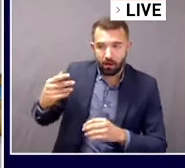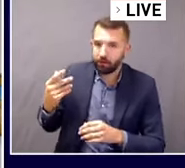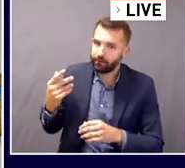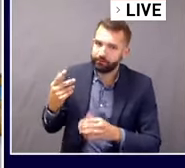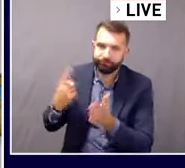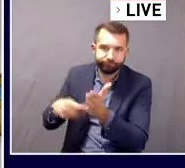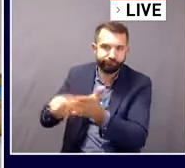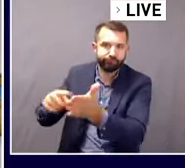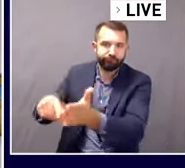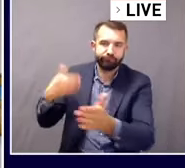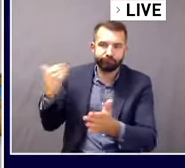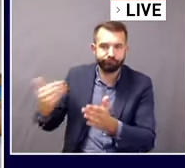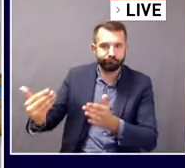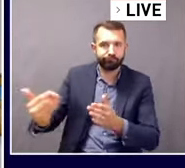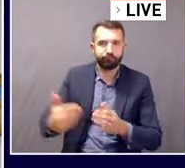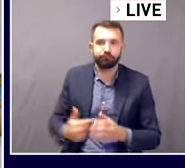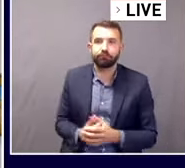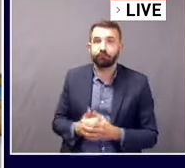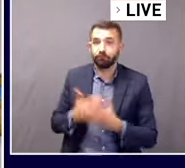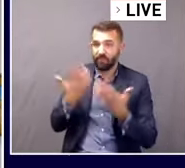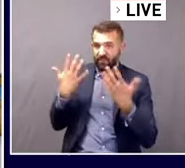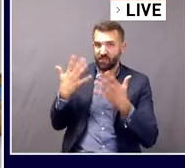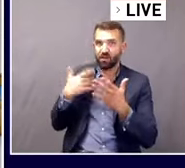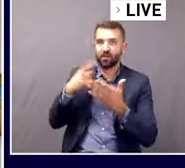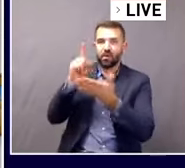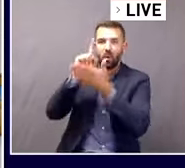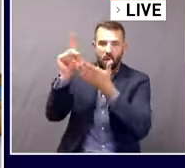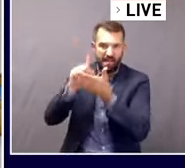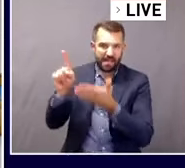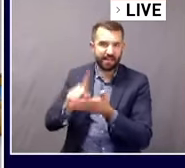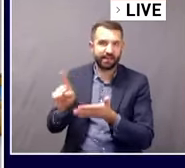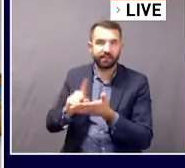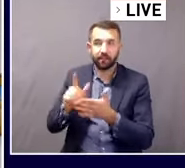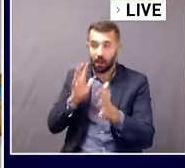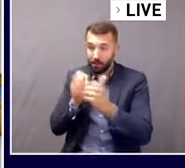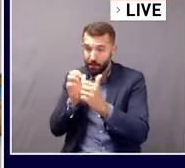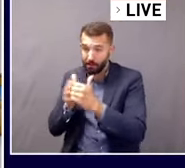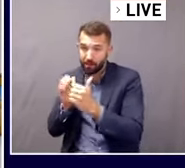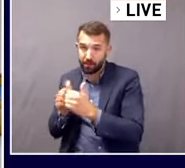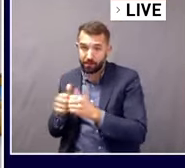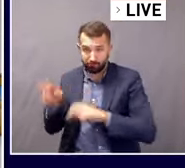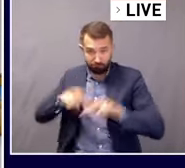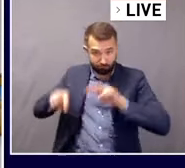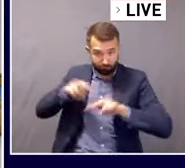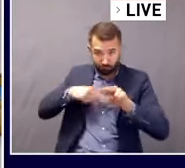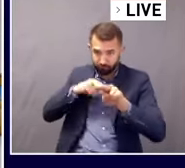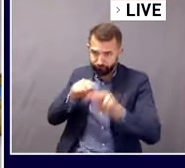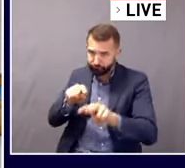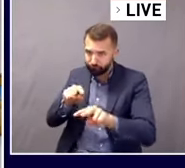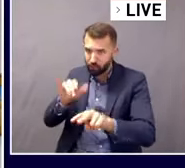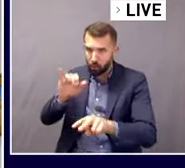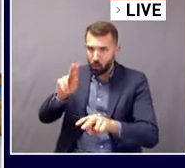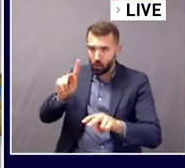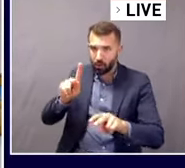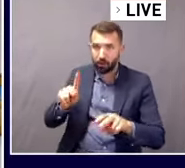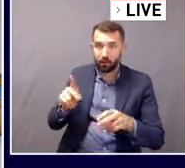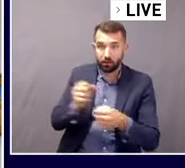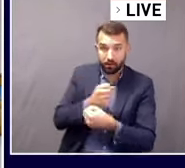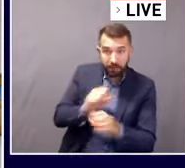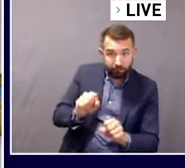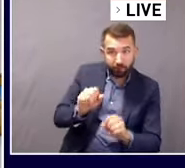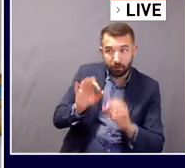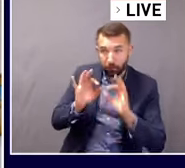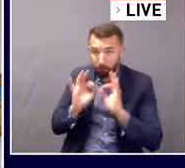reporting period on an off week because we wanted to make sure we were taking a frequent look at the data. That's why we ended